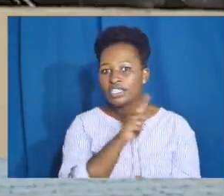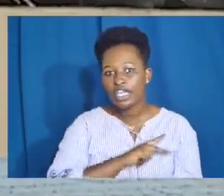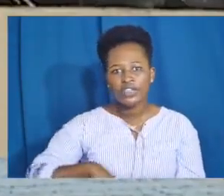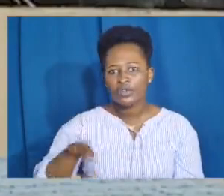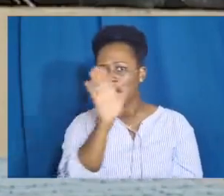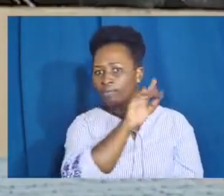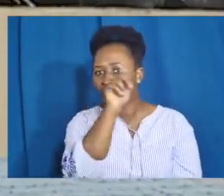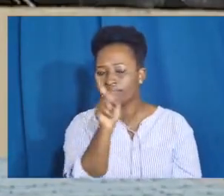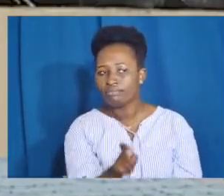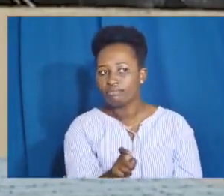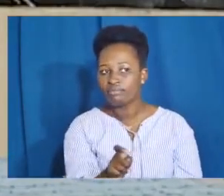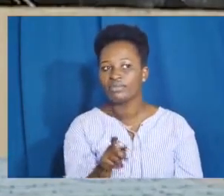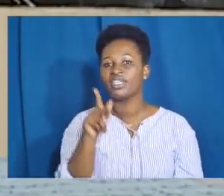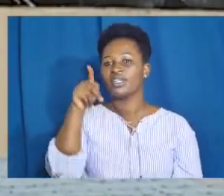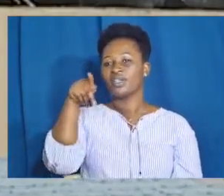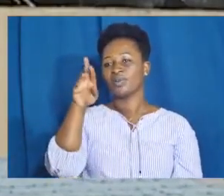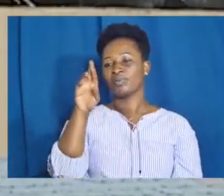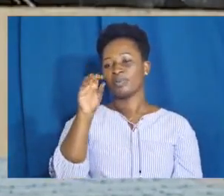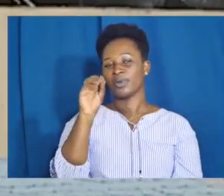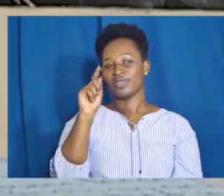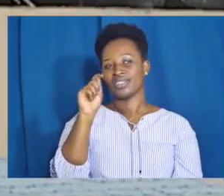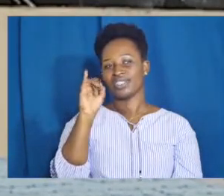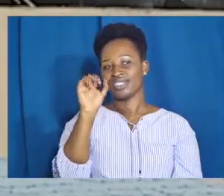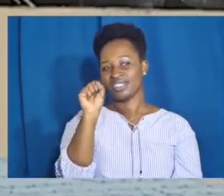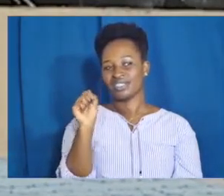kingdom? Protista.